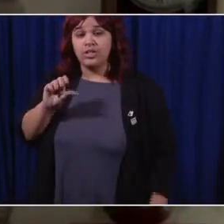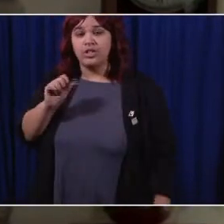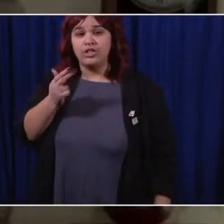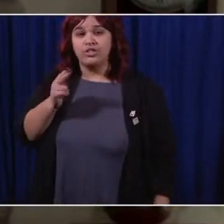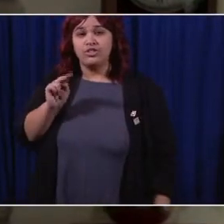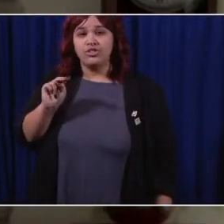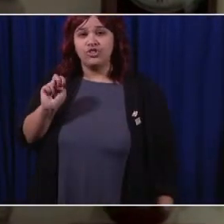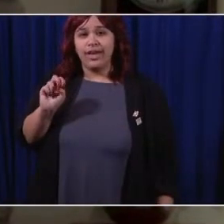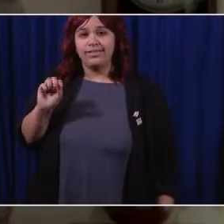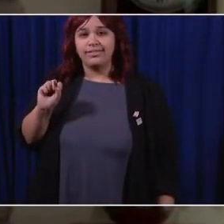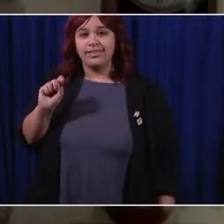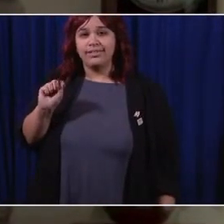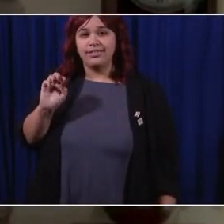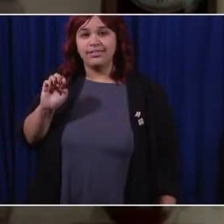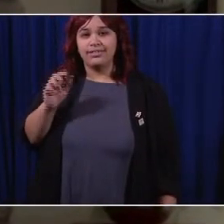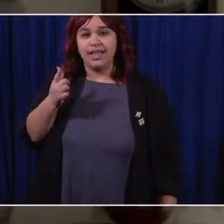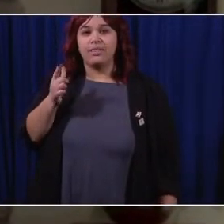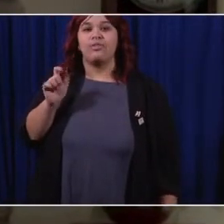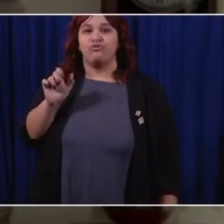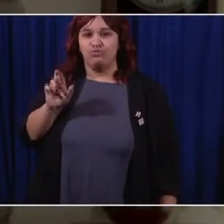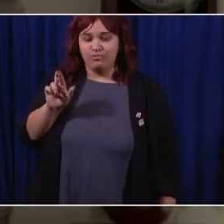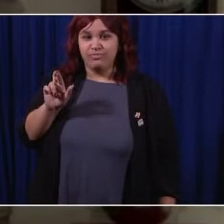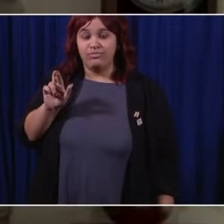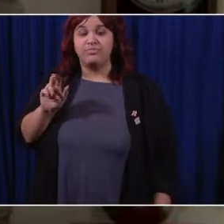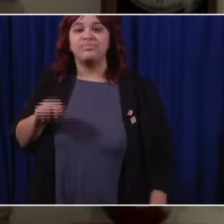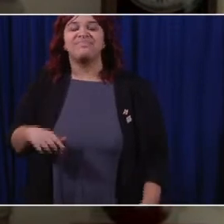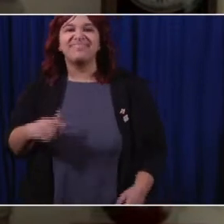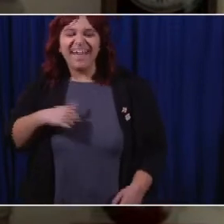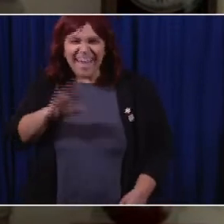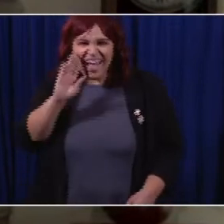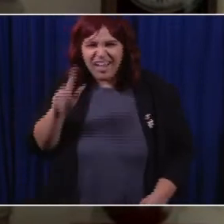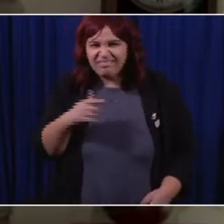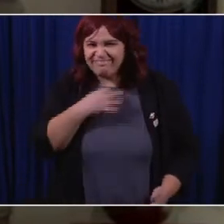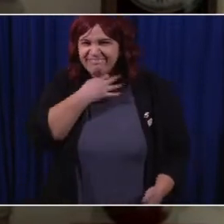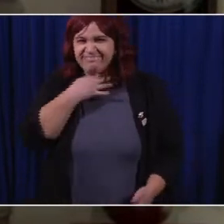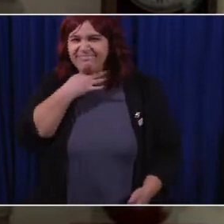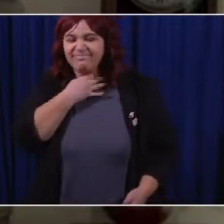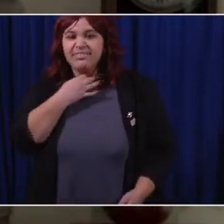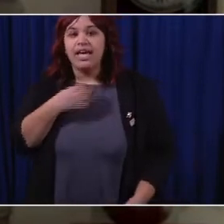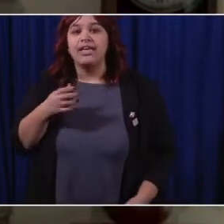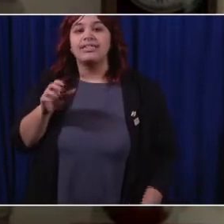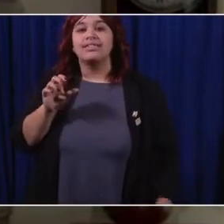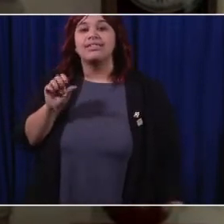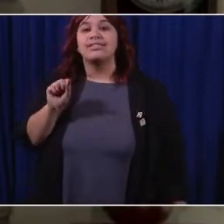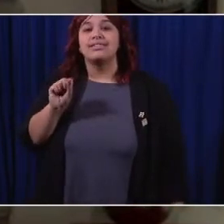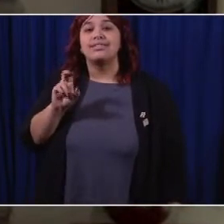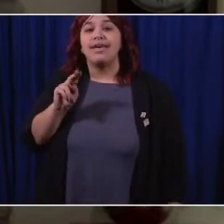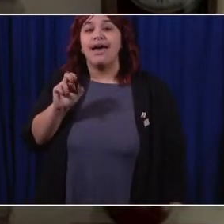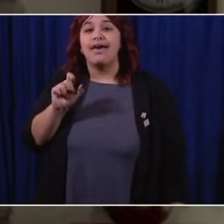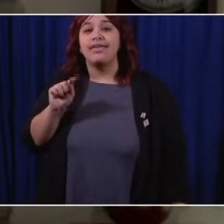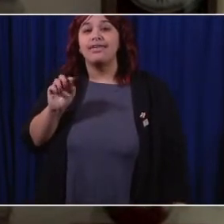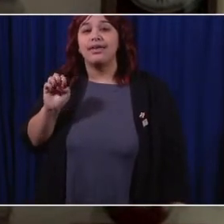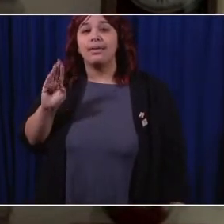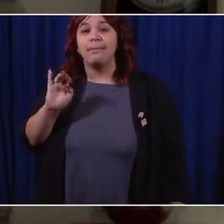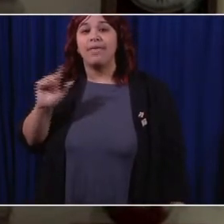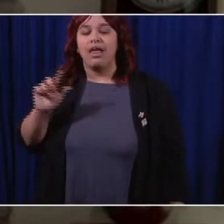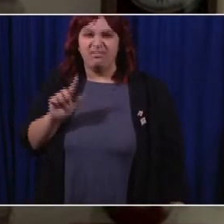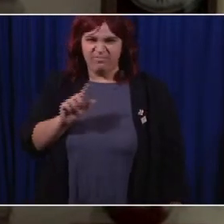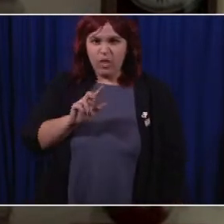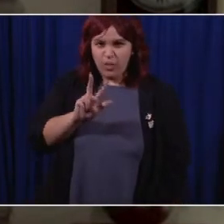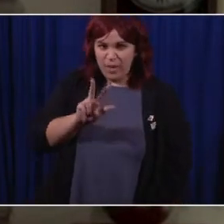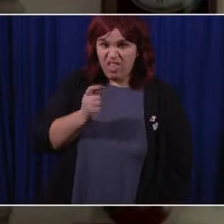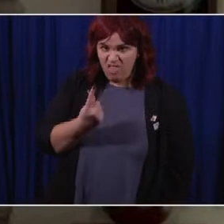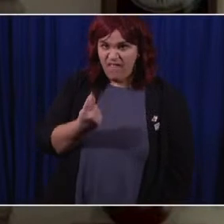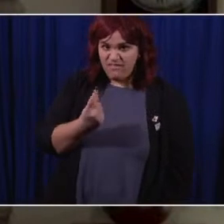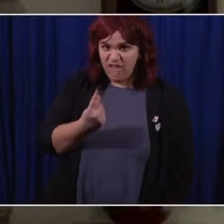doing today? I wanted to ask about Senate Bill 311, which you vetoed. Have you been discussing with the legislature